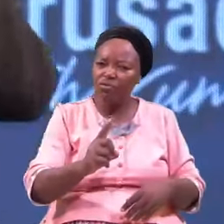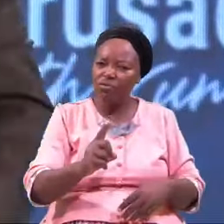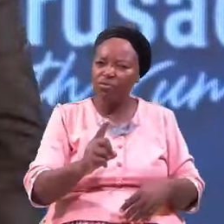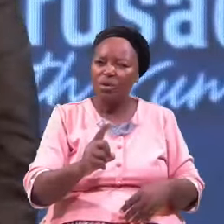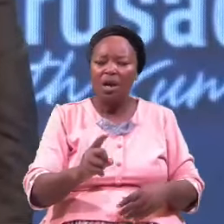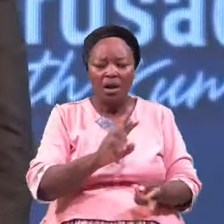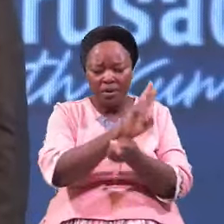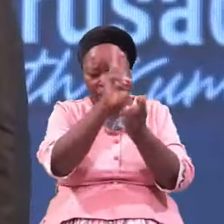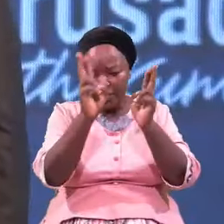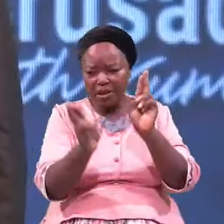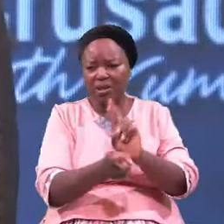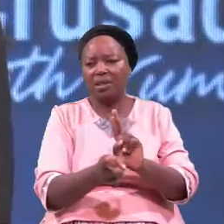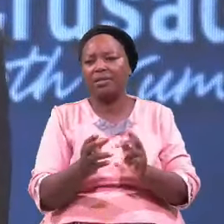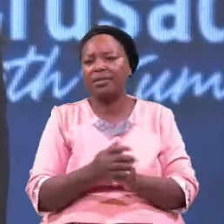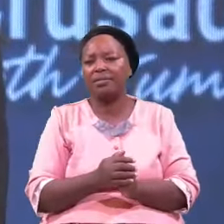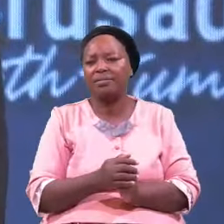Repentance